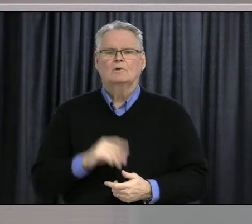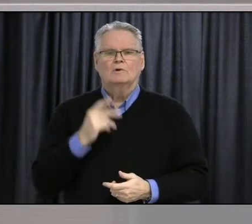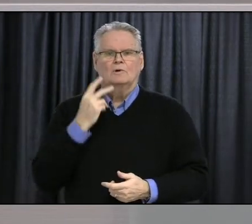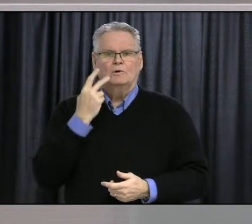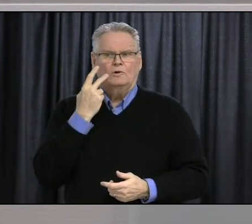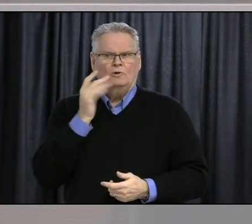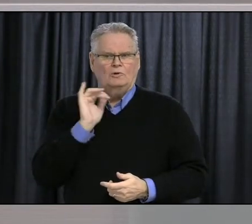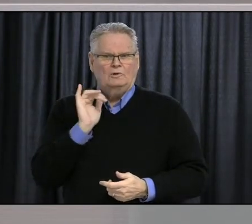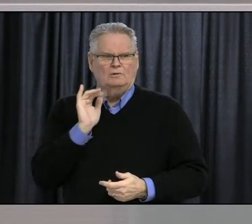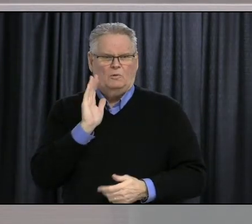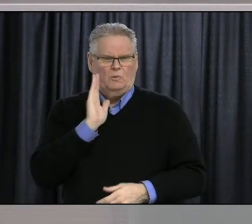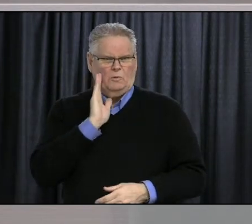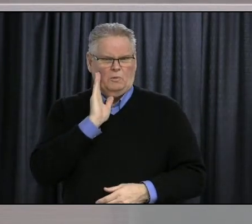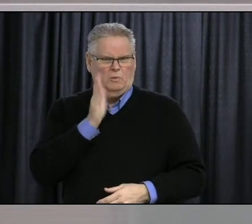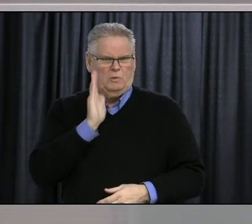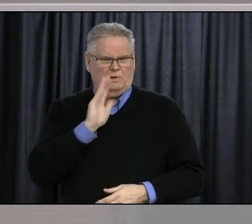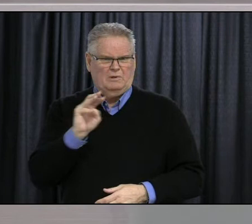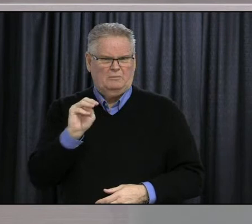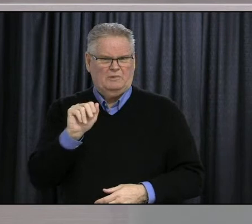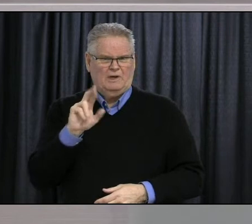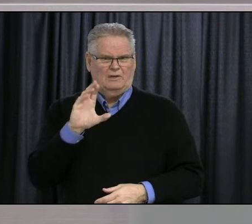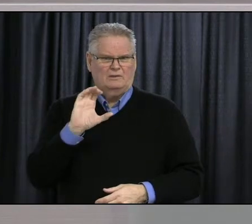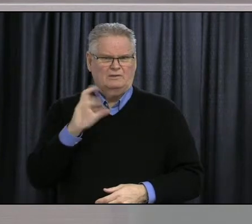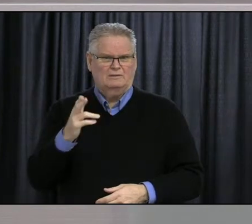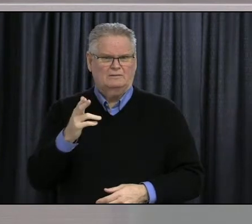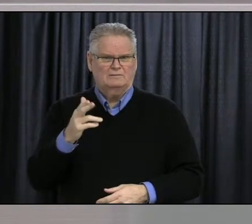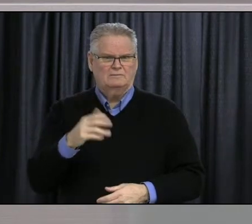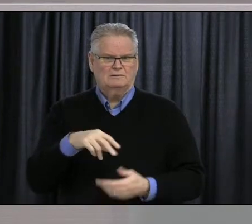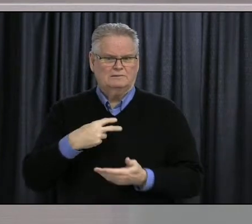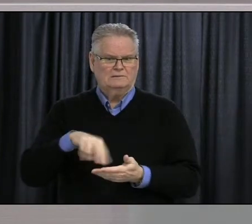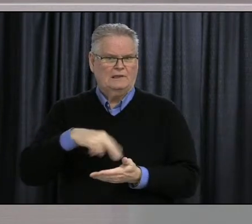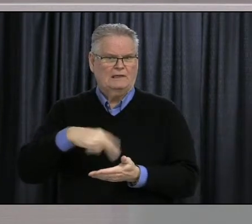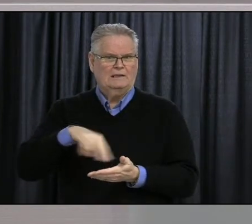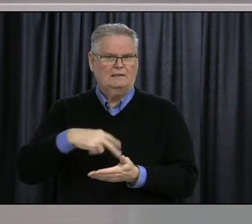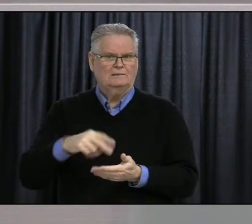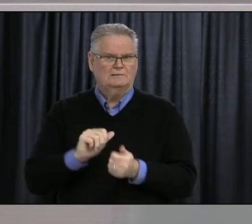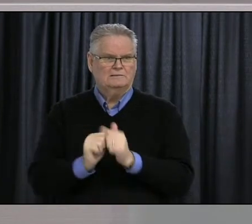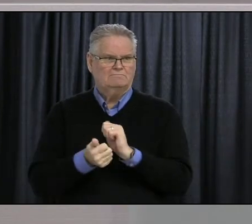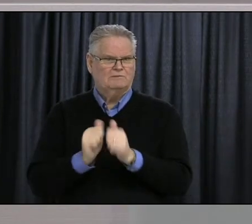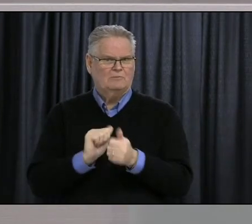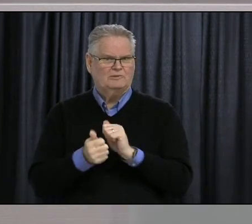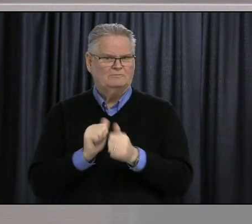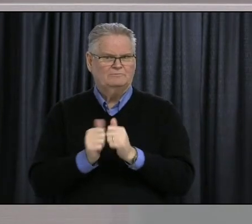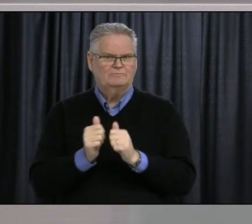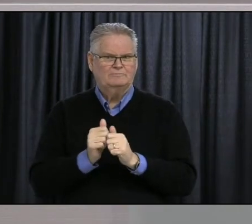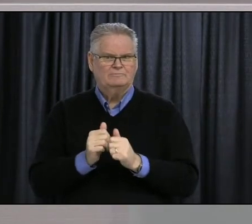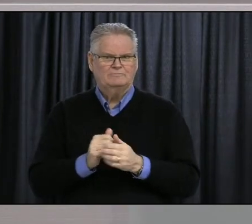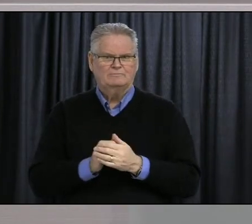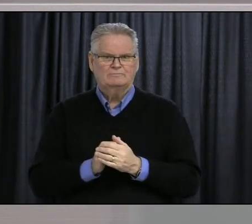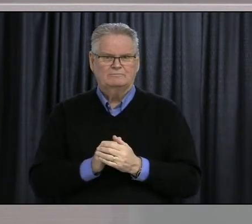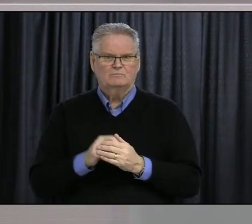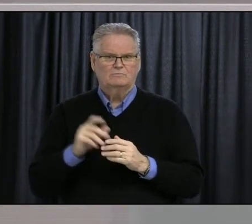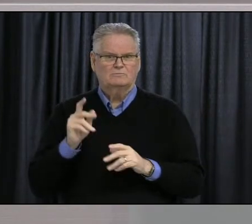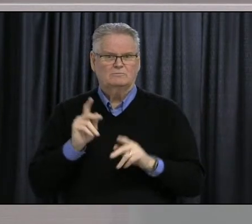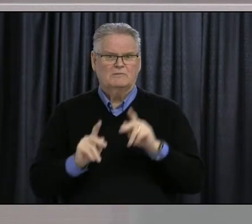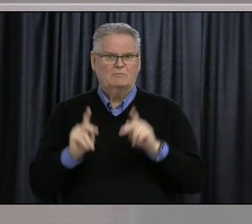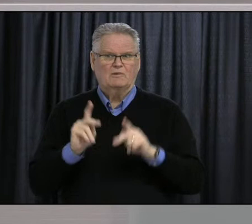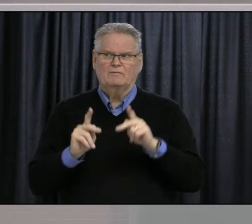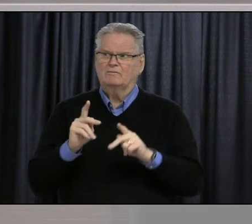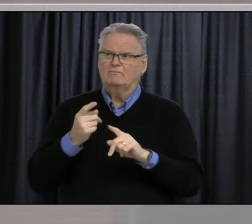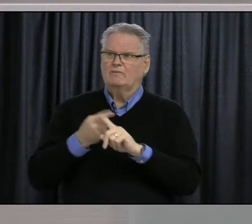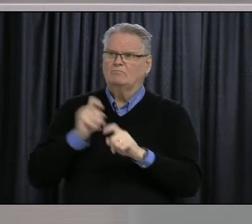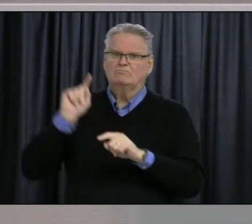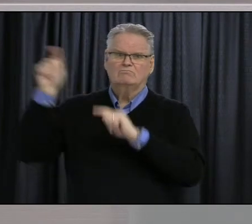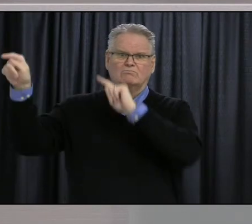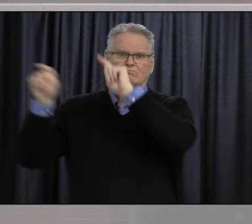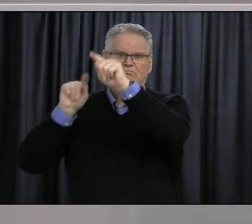set this up. But right now, I guess they believe that they don't have to self-isolate. They didn't have to apply for a travel exemption. I know you can't speak to